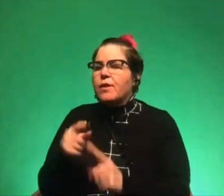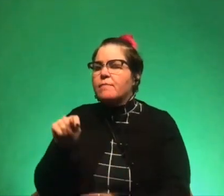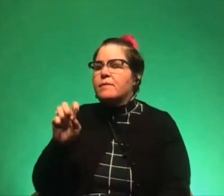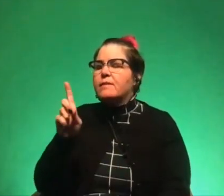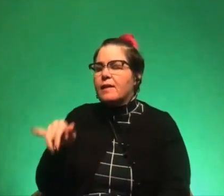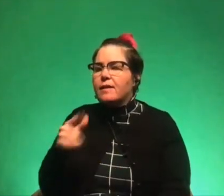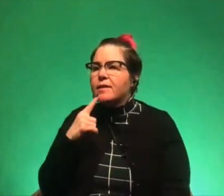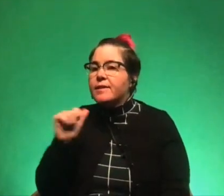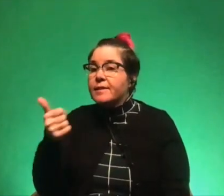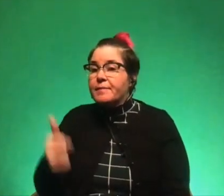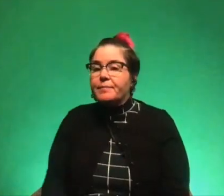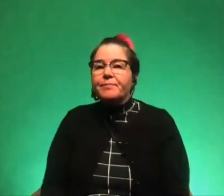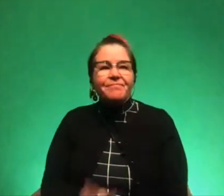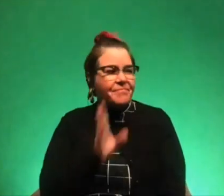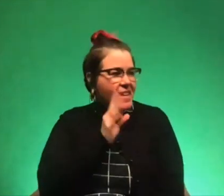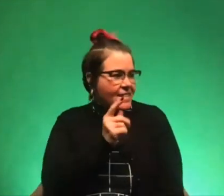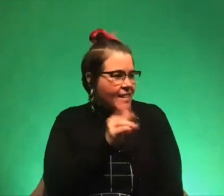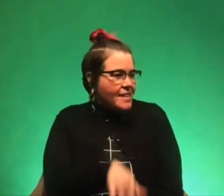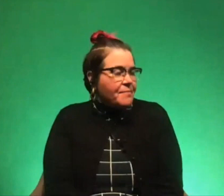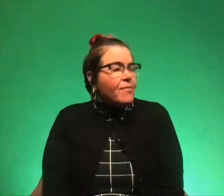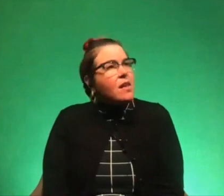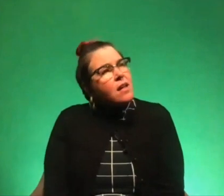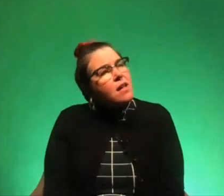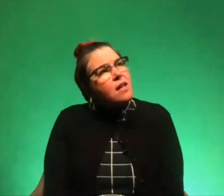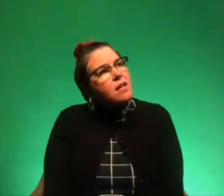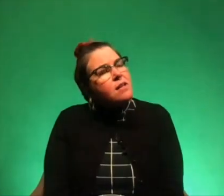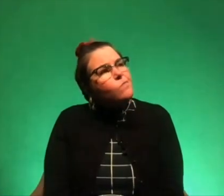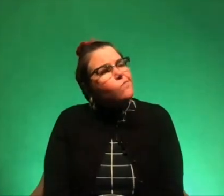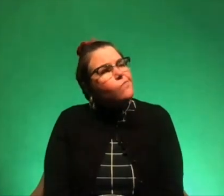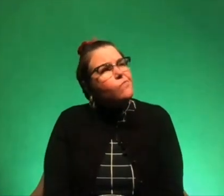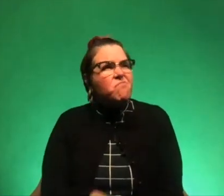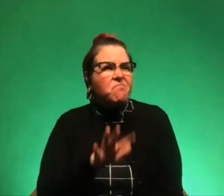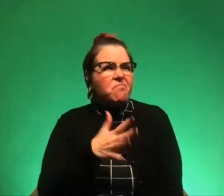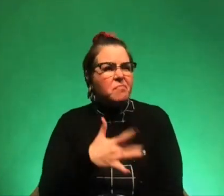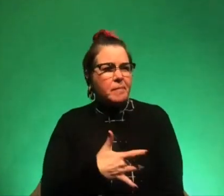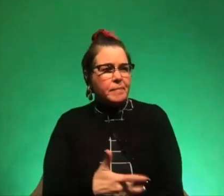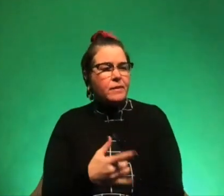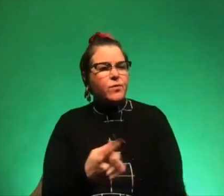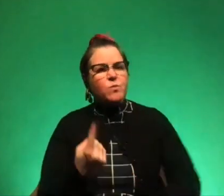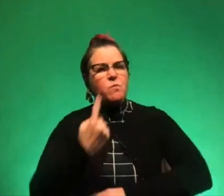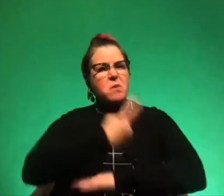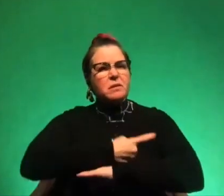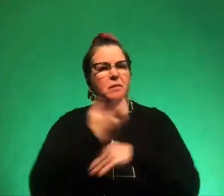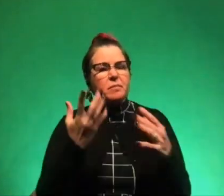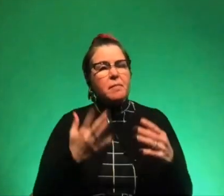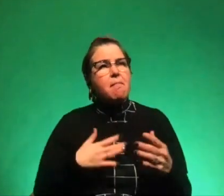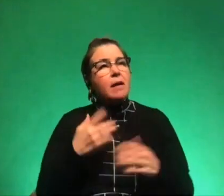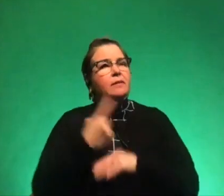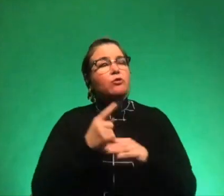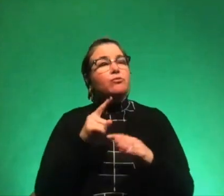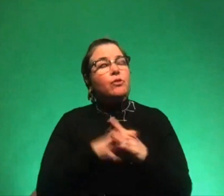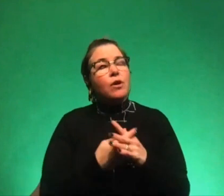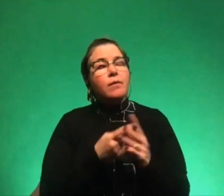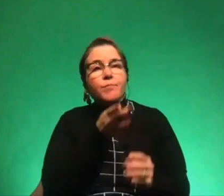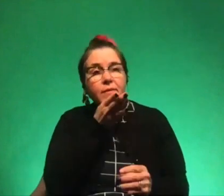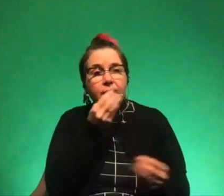10. Hey, Teddy. So we pretty much just go out like for the day. So my day would start with just